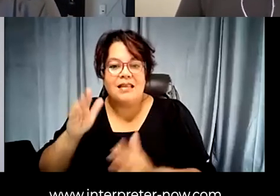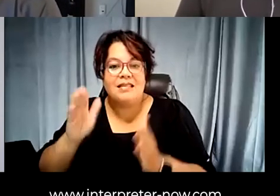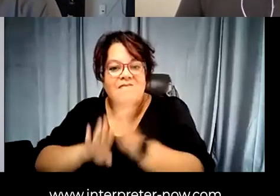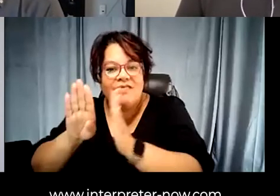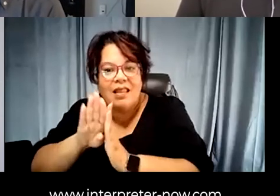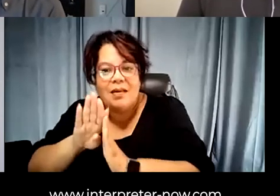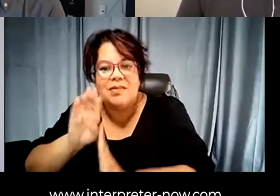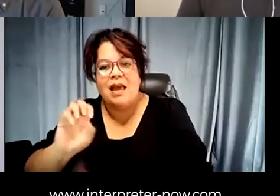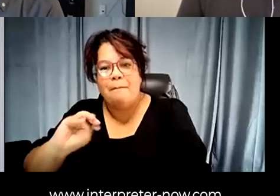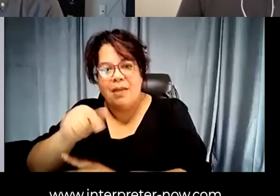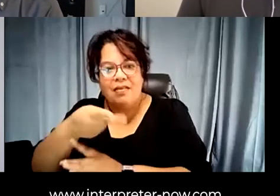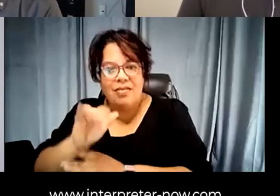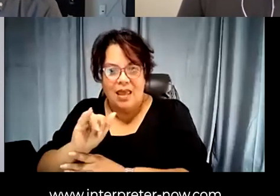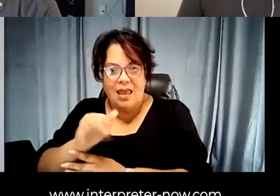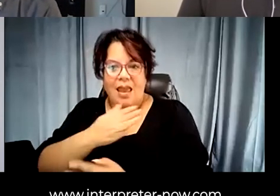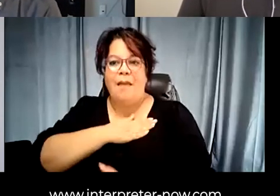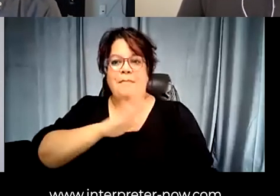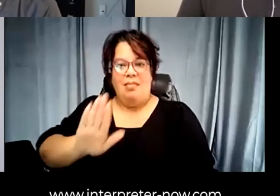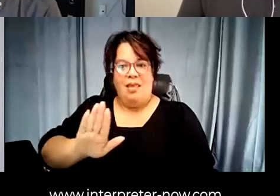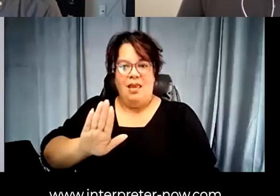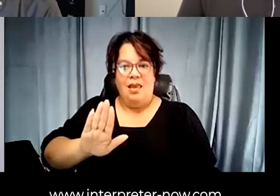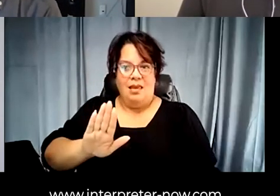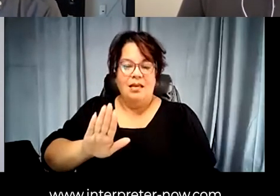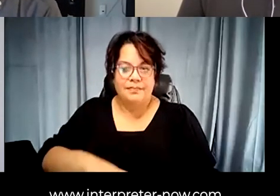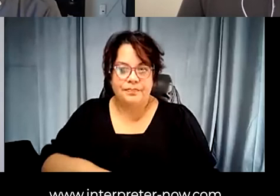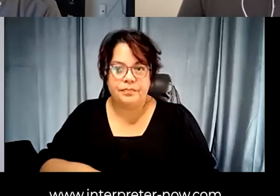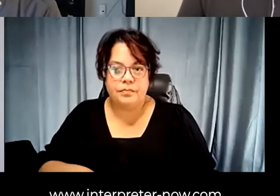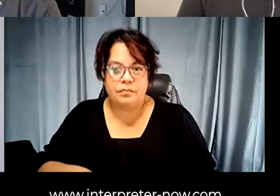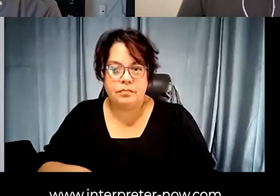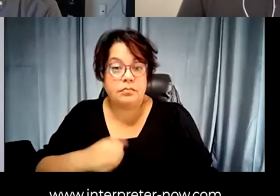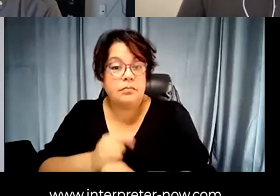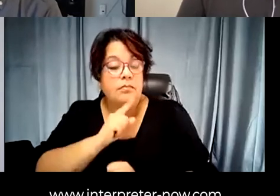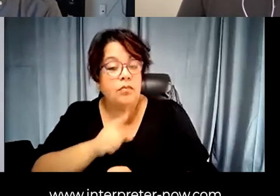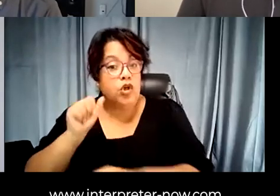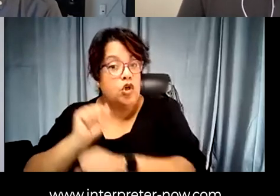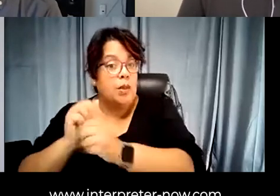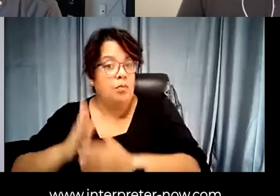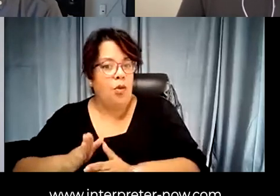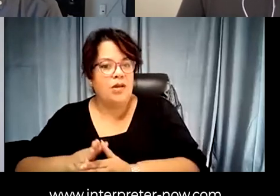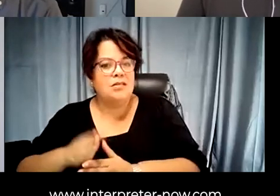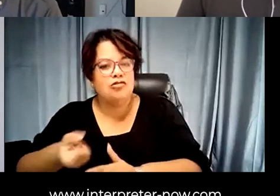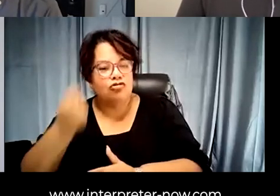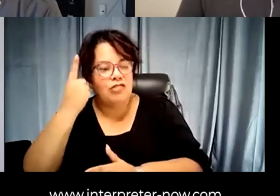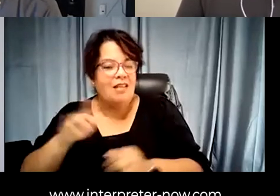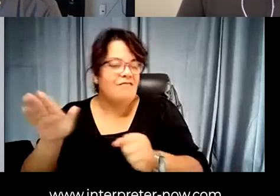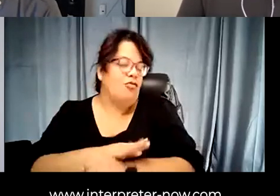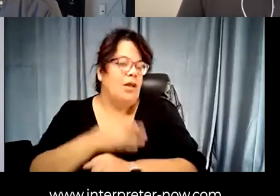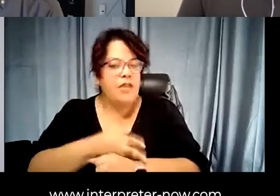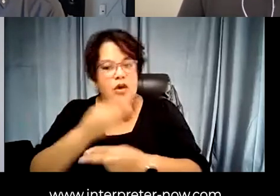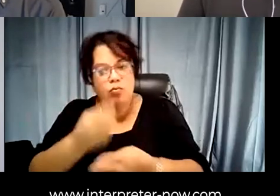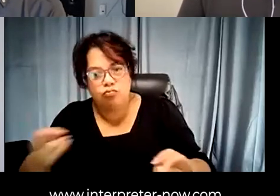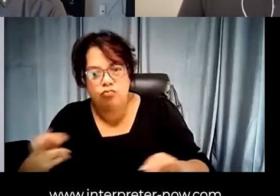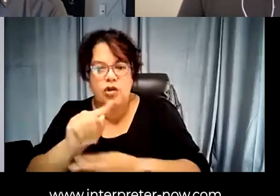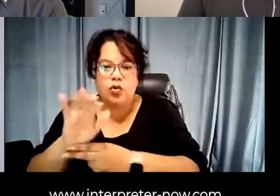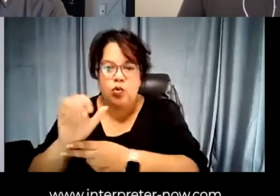levels. So that's huge. Making sure employees understand the tools and resources that are available to them that can help them